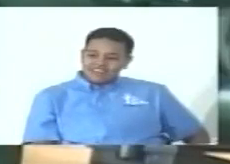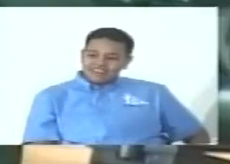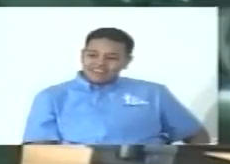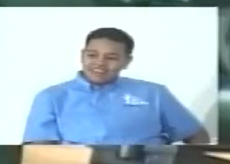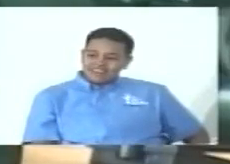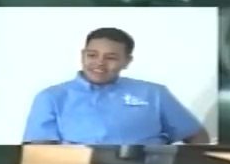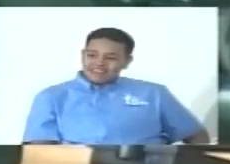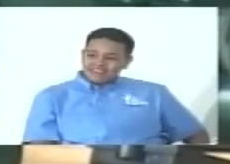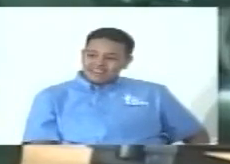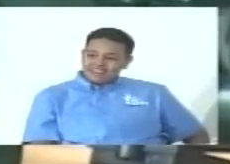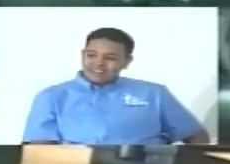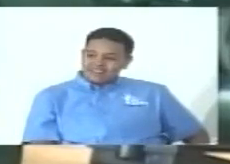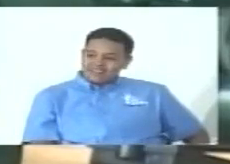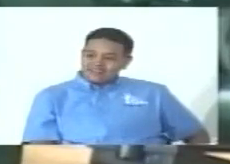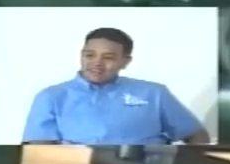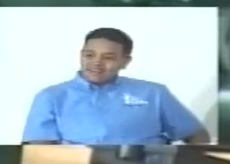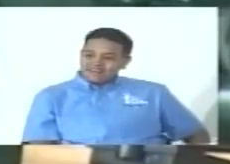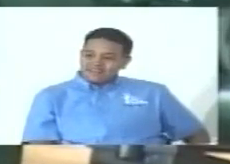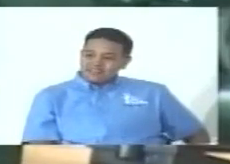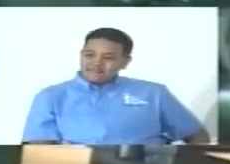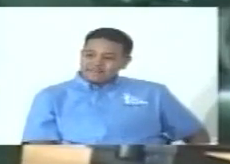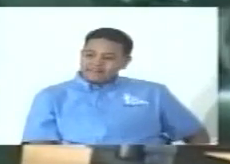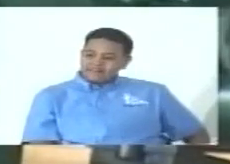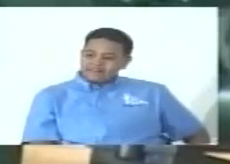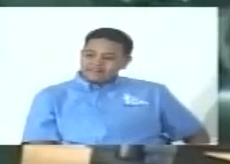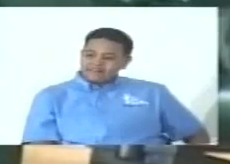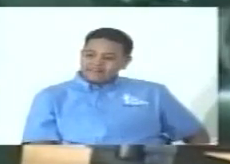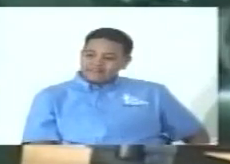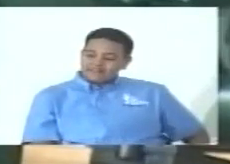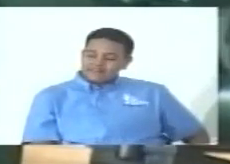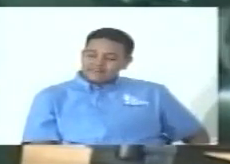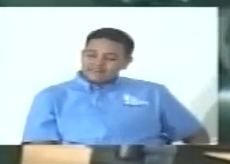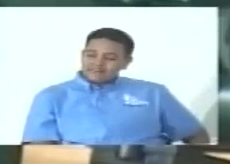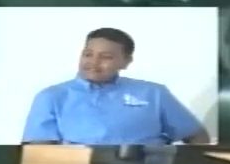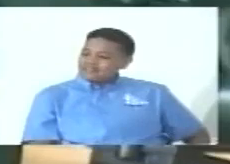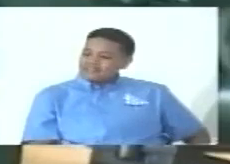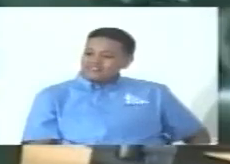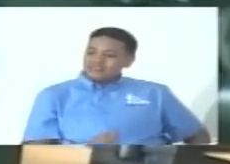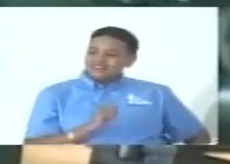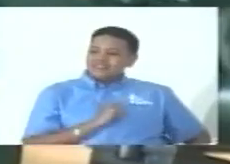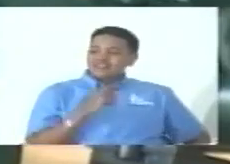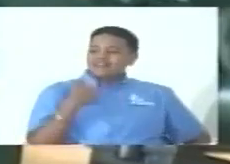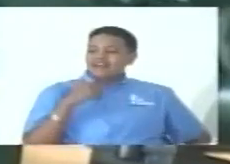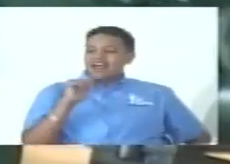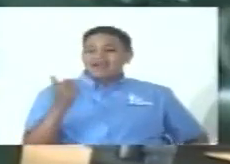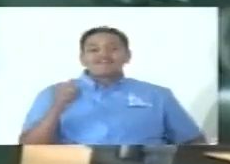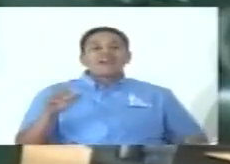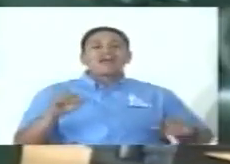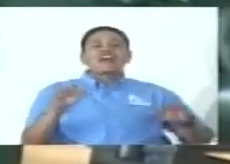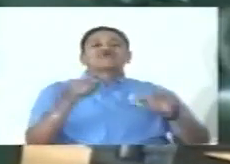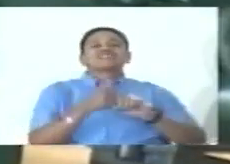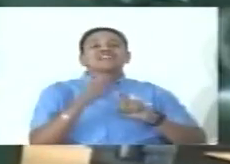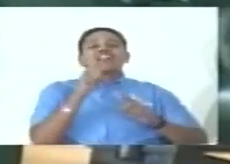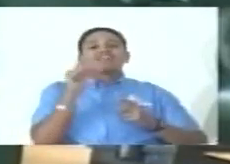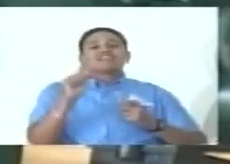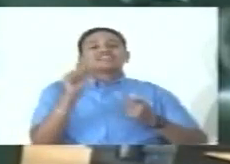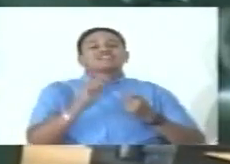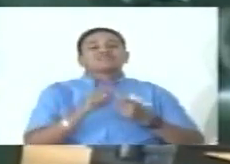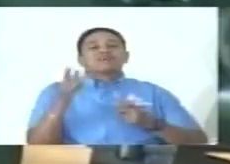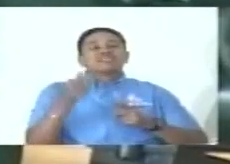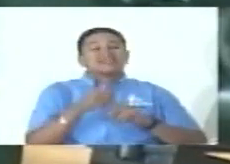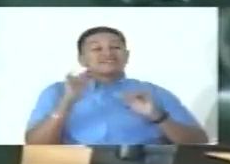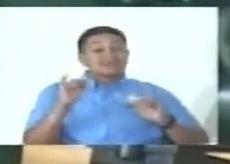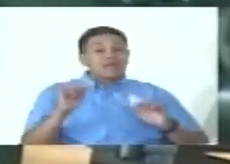Mr. President, I had reasons again to, there was an industrial action at a particular, that